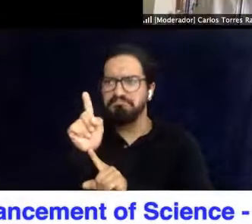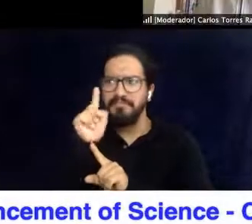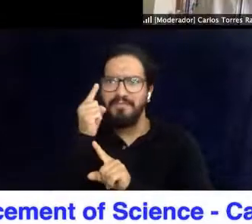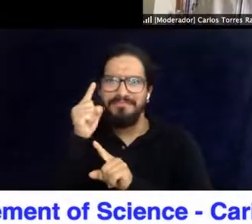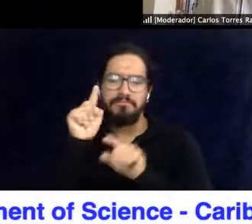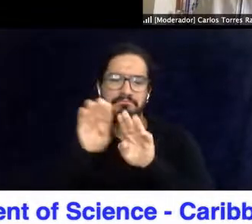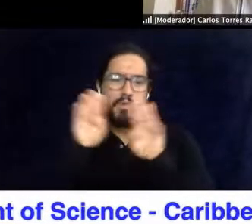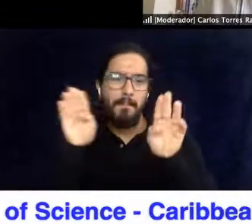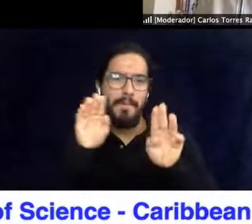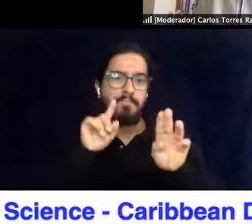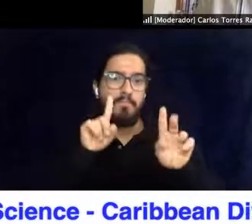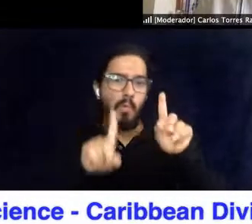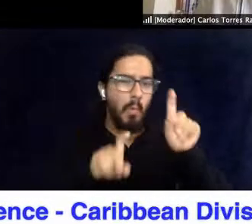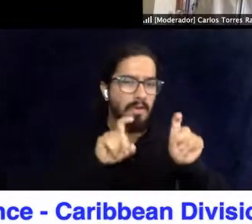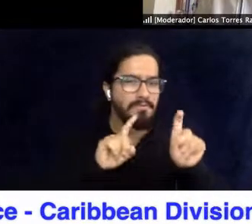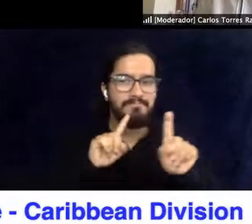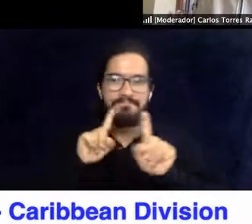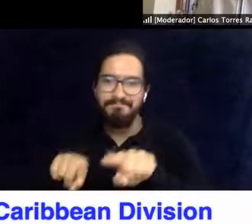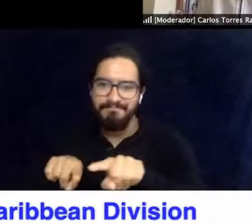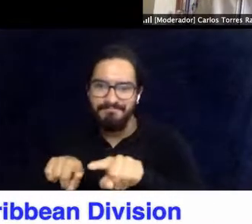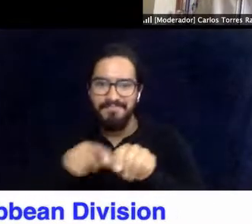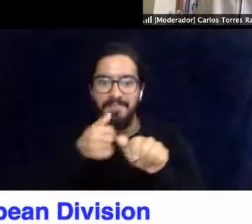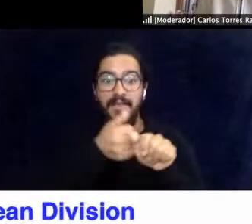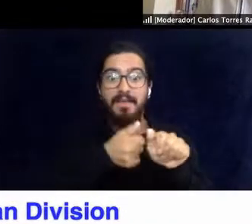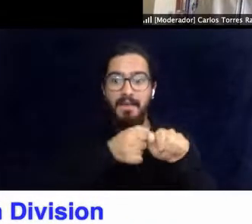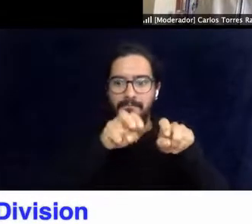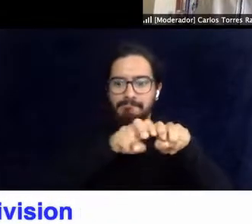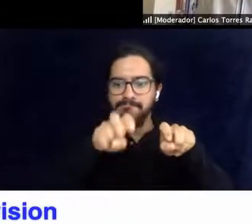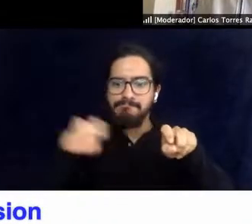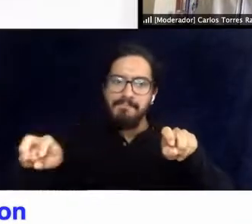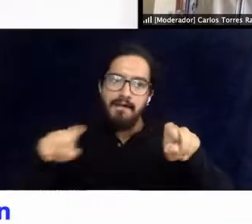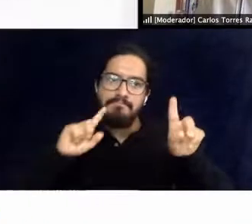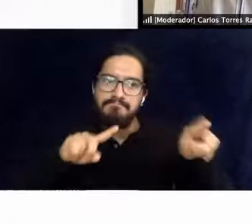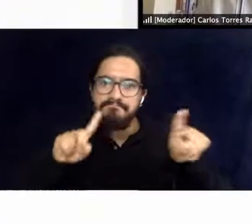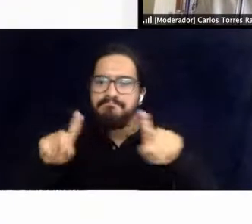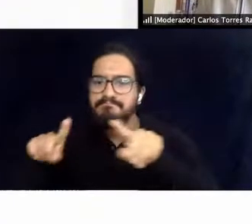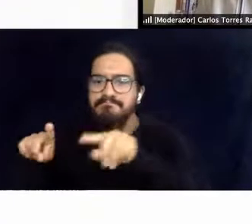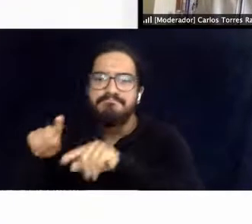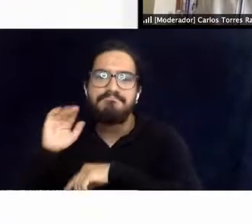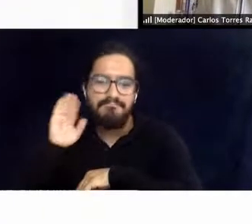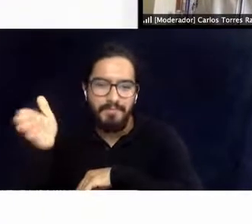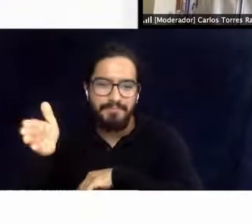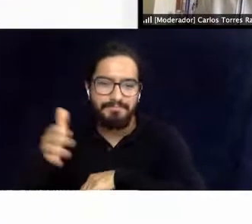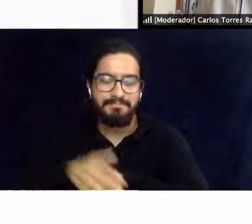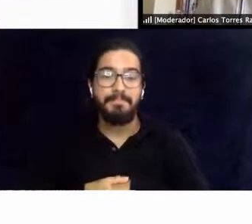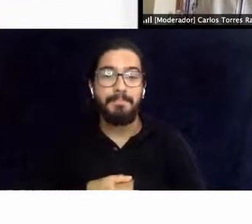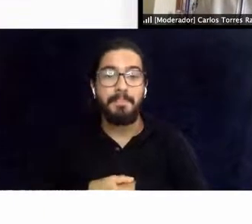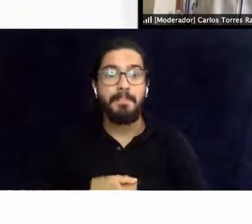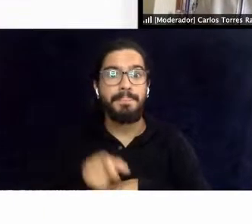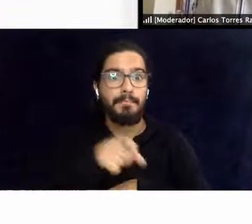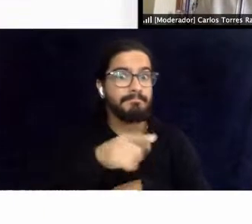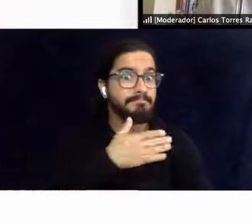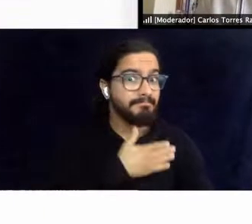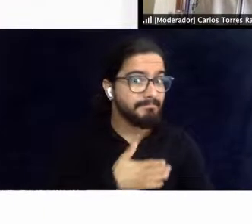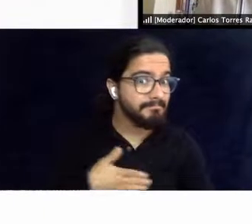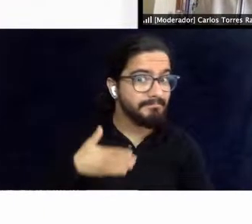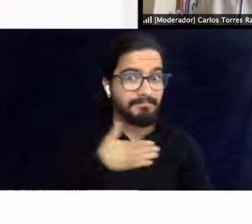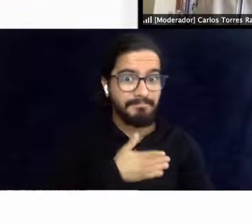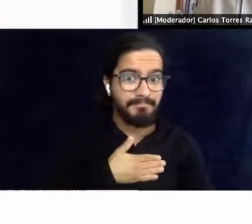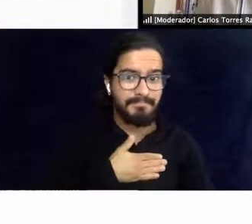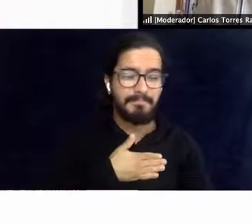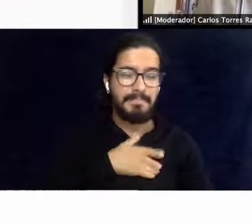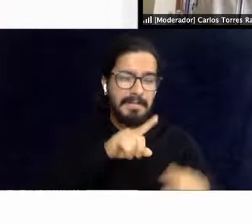the panelists will be answering questions. So please start posting them in the different social